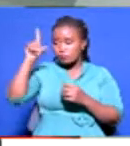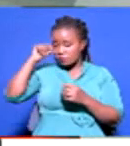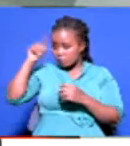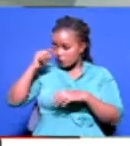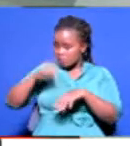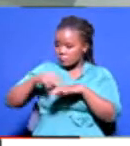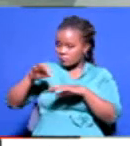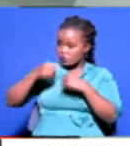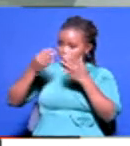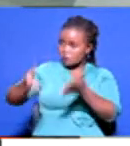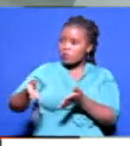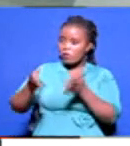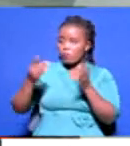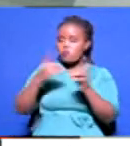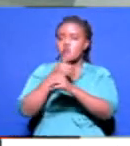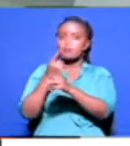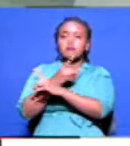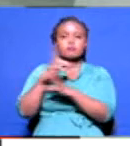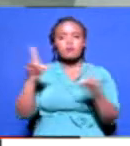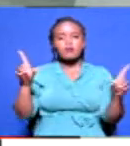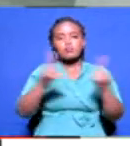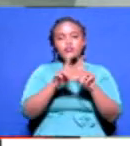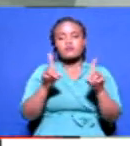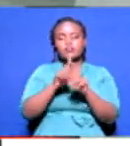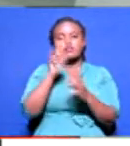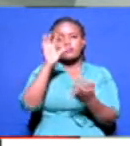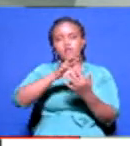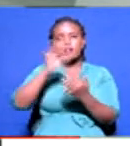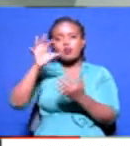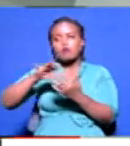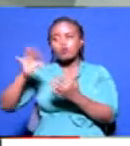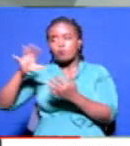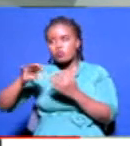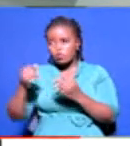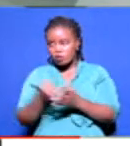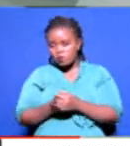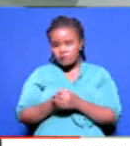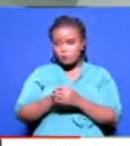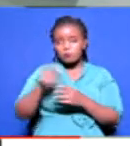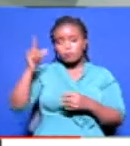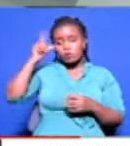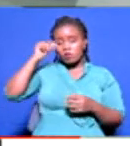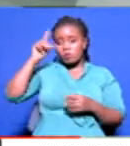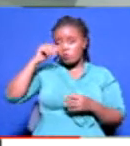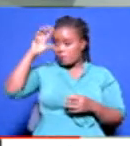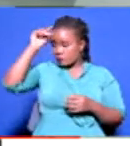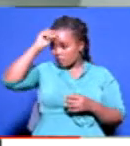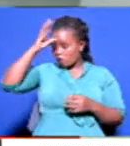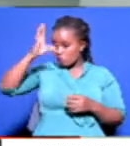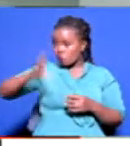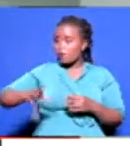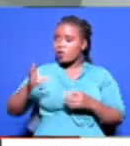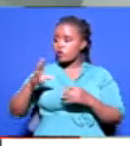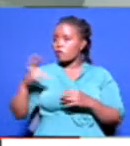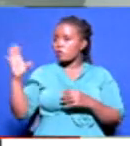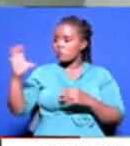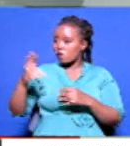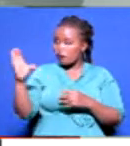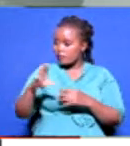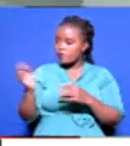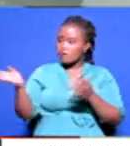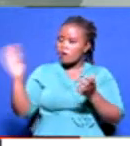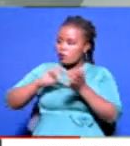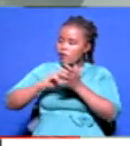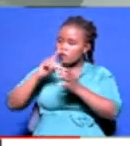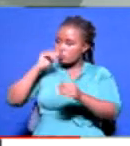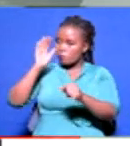aspirants for various seats nomination certificates. Mombasa gubernatorial candidate Abdul Swamad Sharif once again pledged to